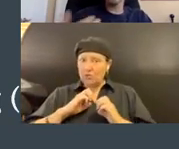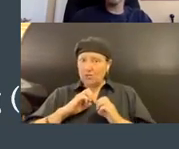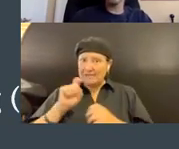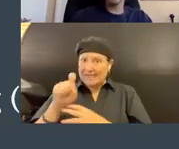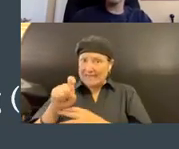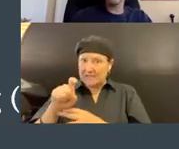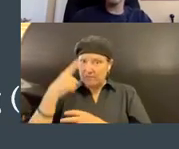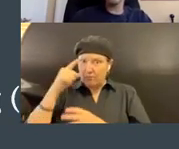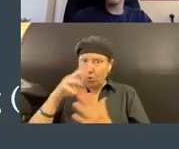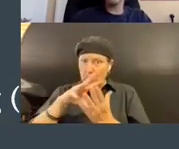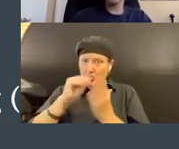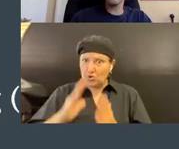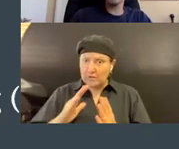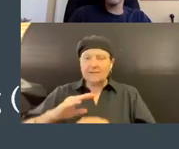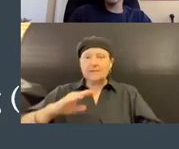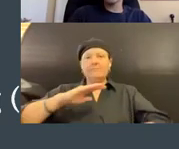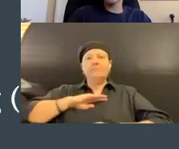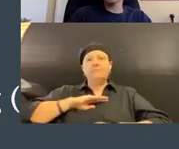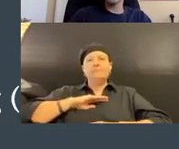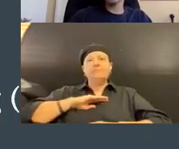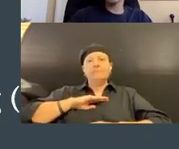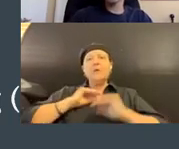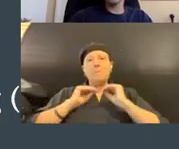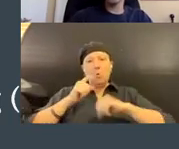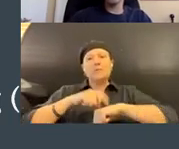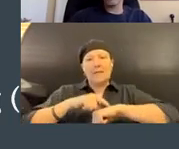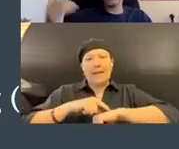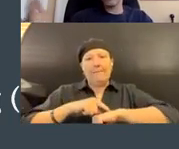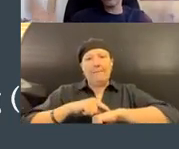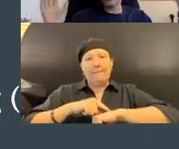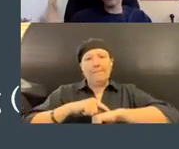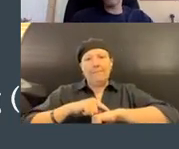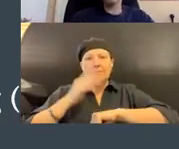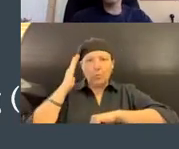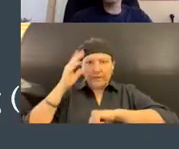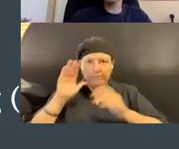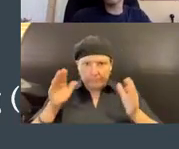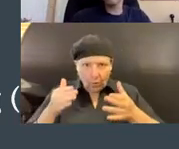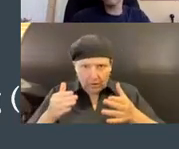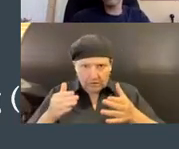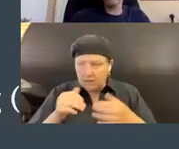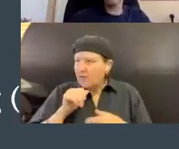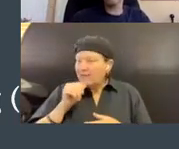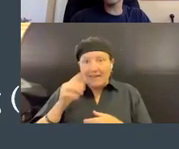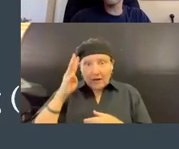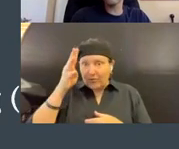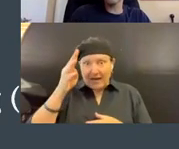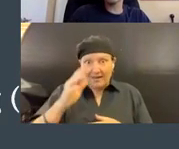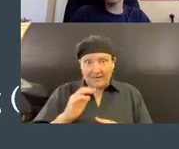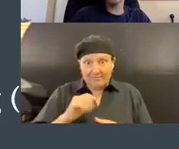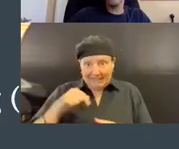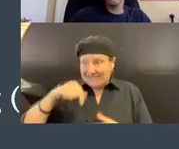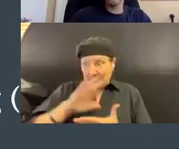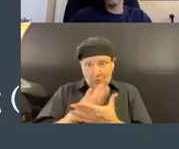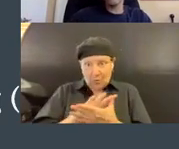lot more time invested into that. It's not something that at Elysian just sort of came up on its own. It's something that even the district has noticed.